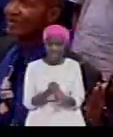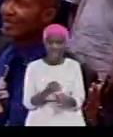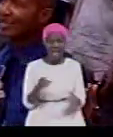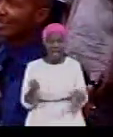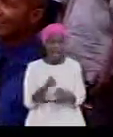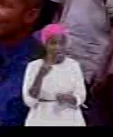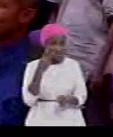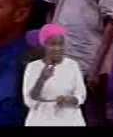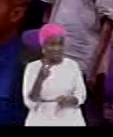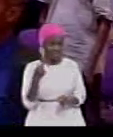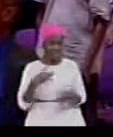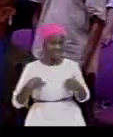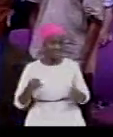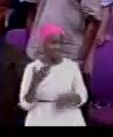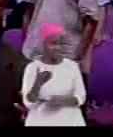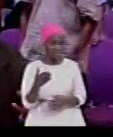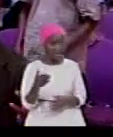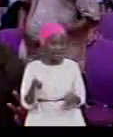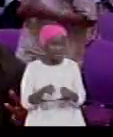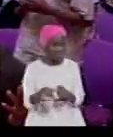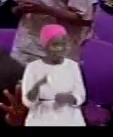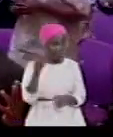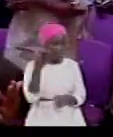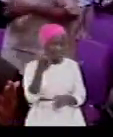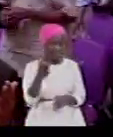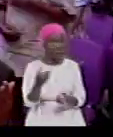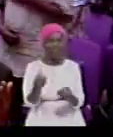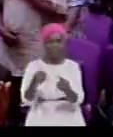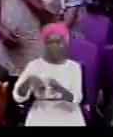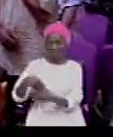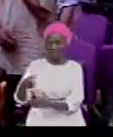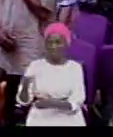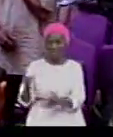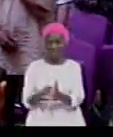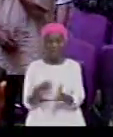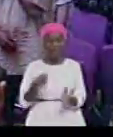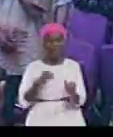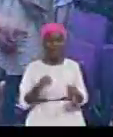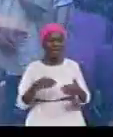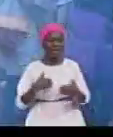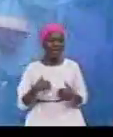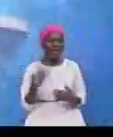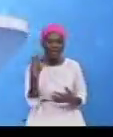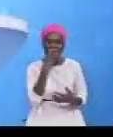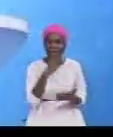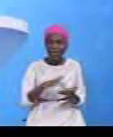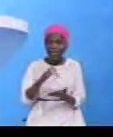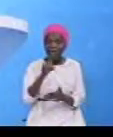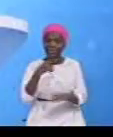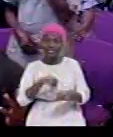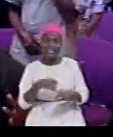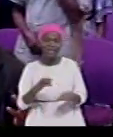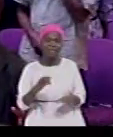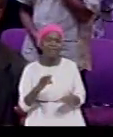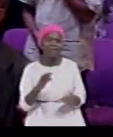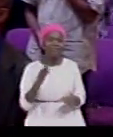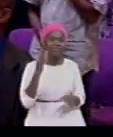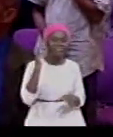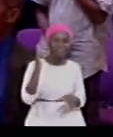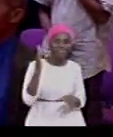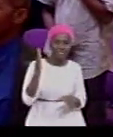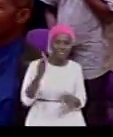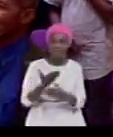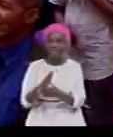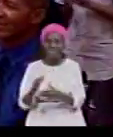the healing, you come out so we can have a glorious time of testimony sharing tonight.